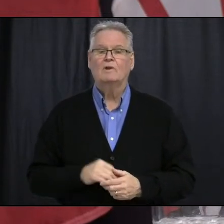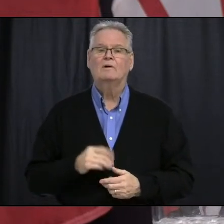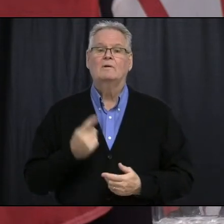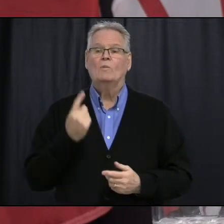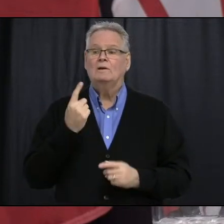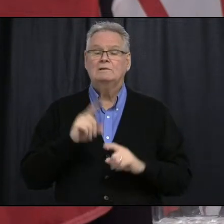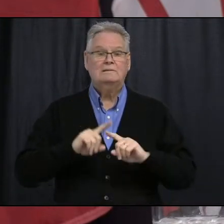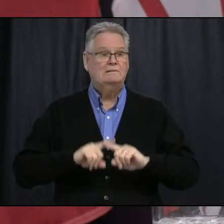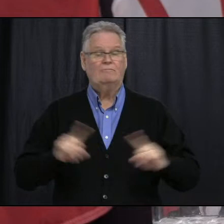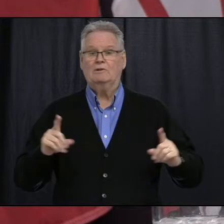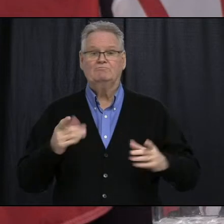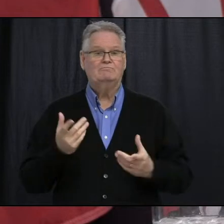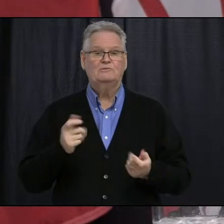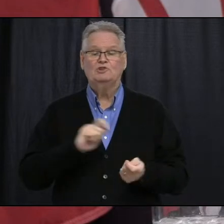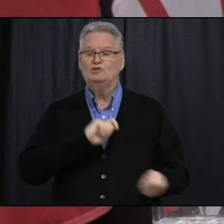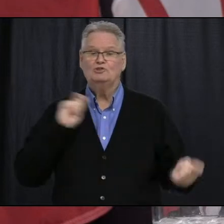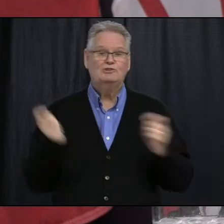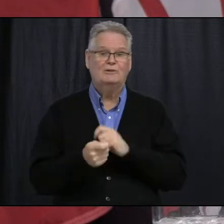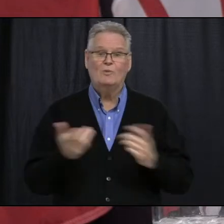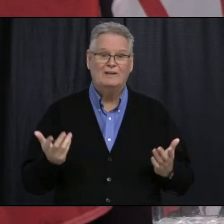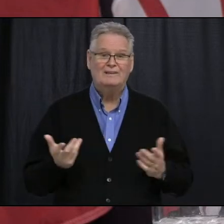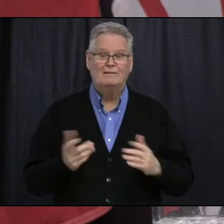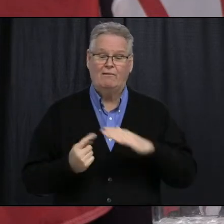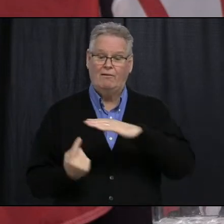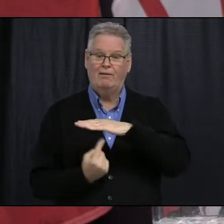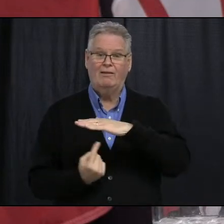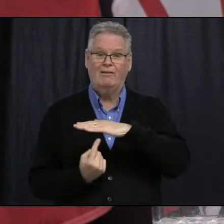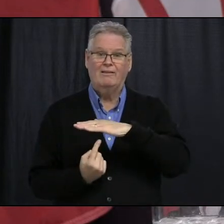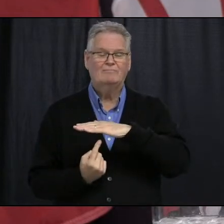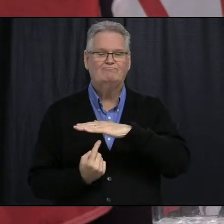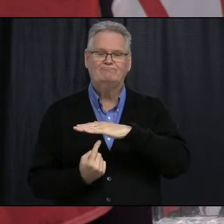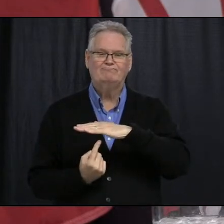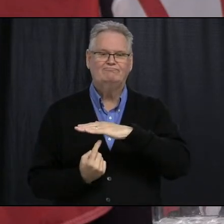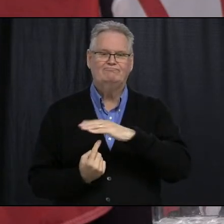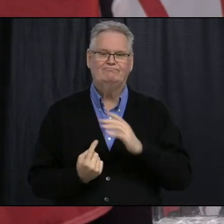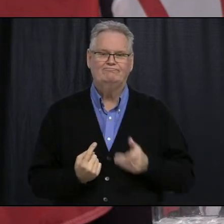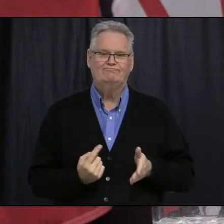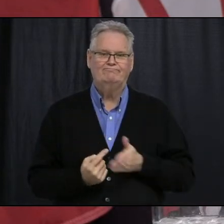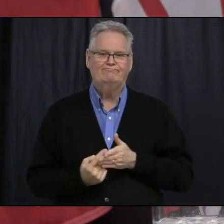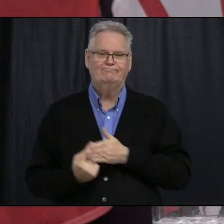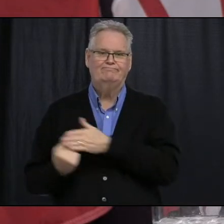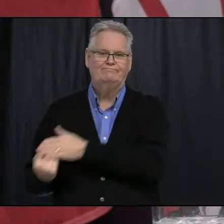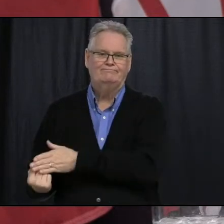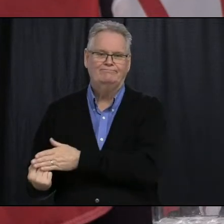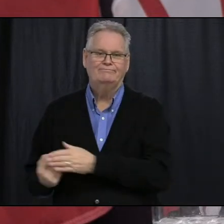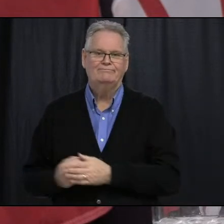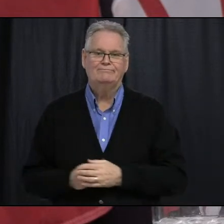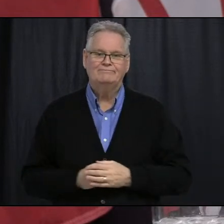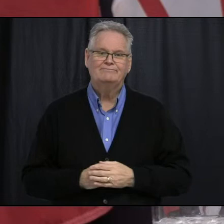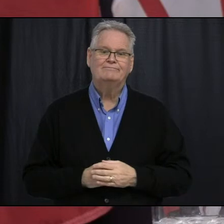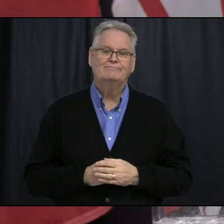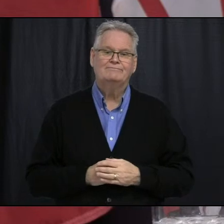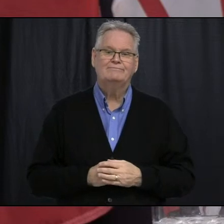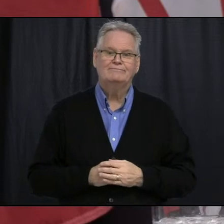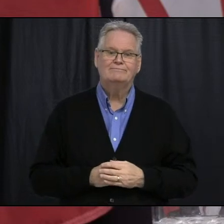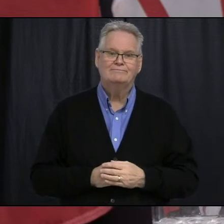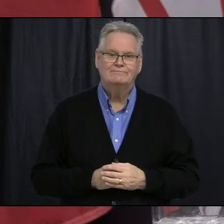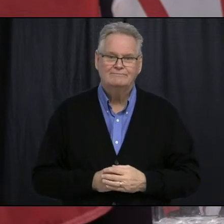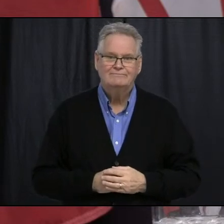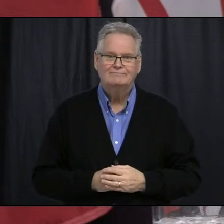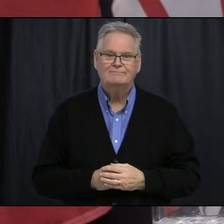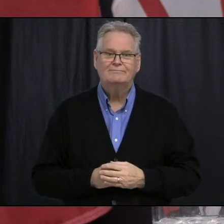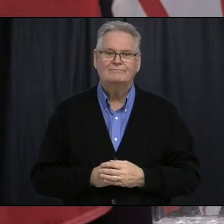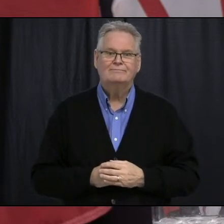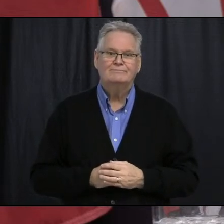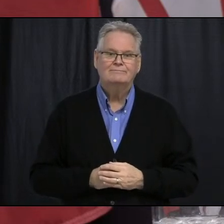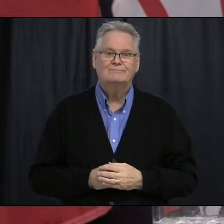triggered immediately at 12:01. So those people who may have arrived a little bit earlier will be able to end their isolation